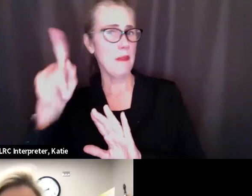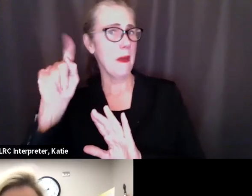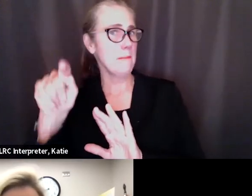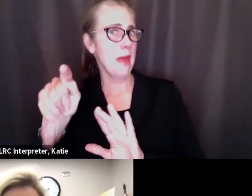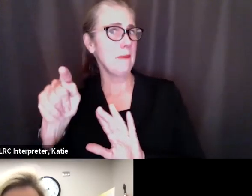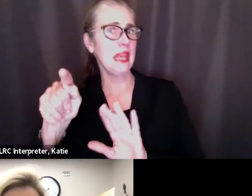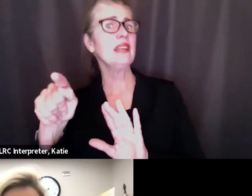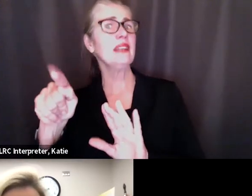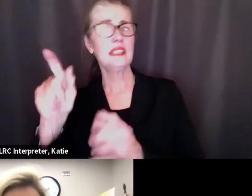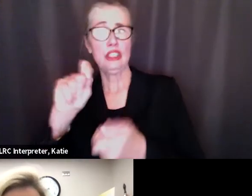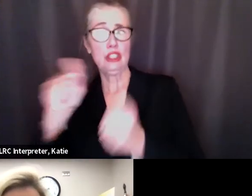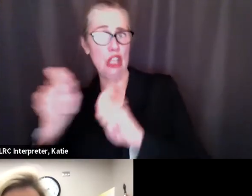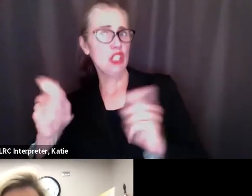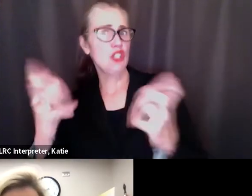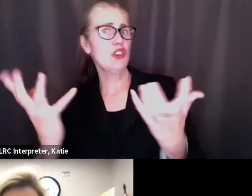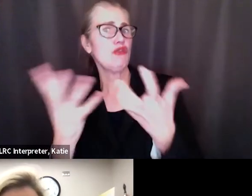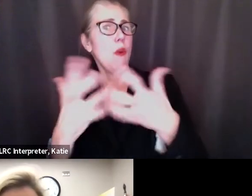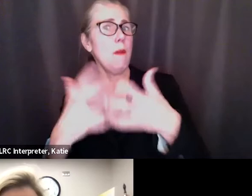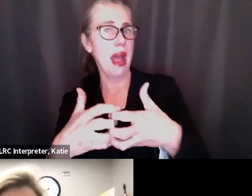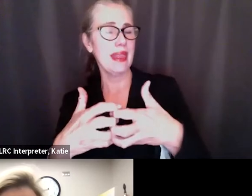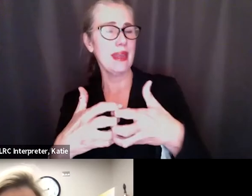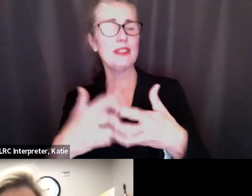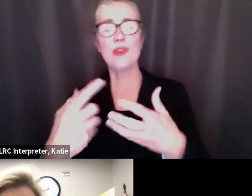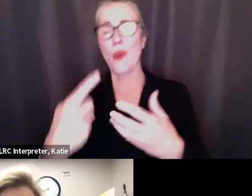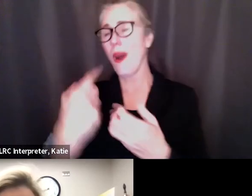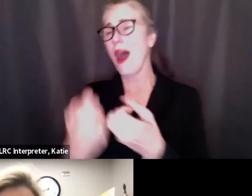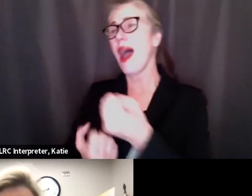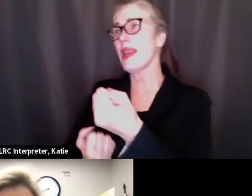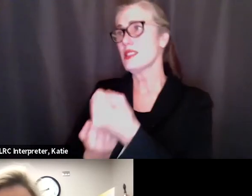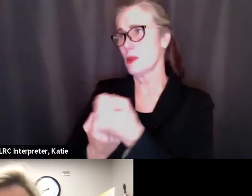echo miss ford's opinions